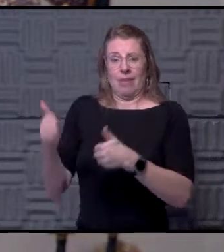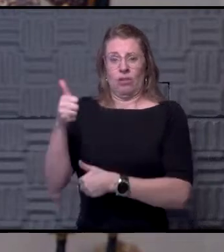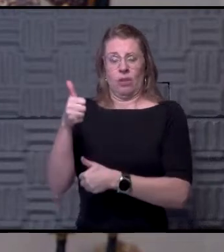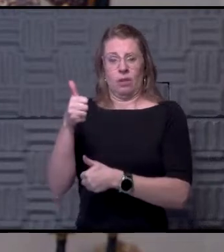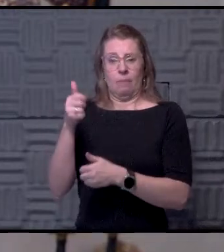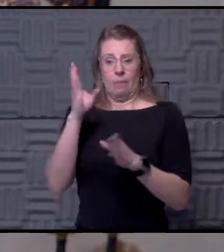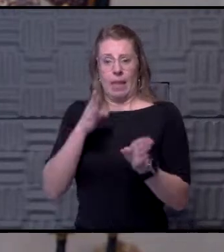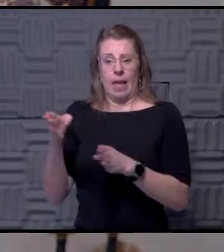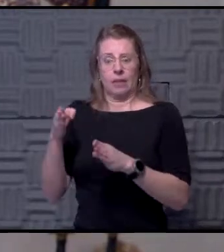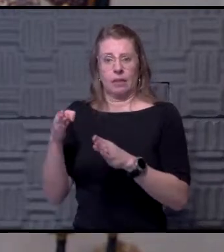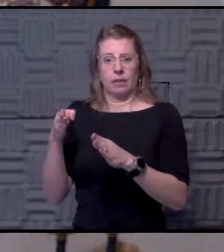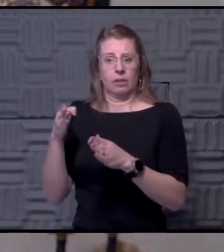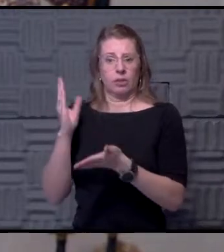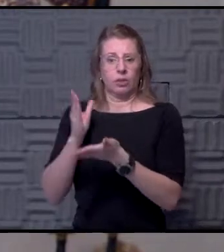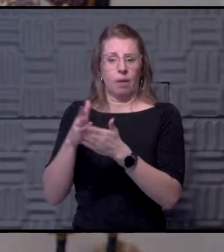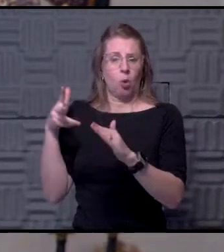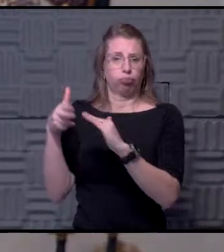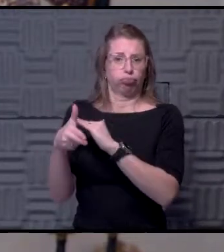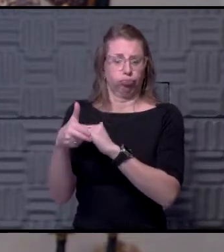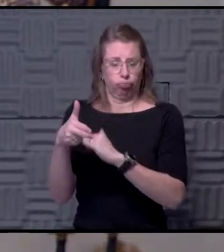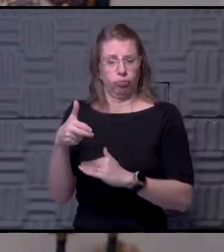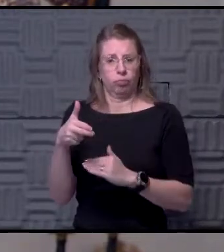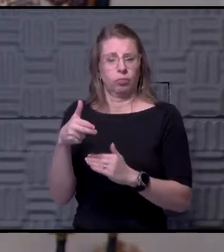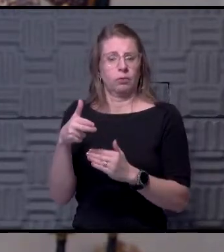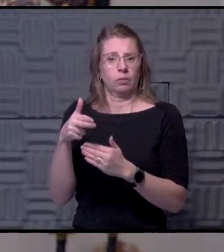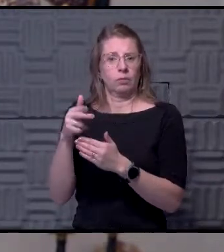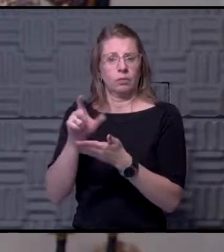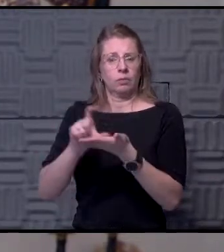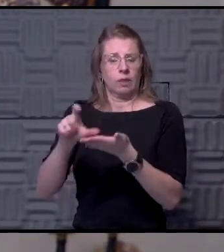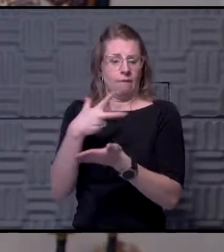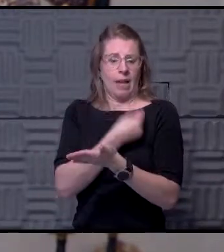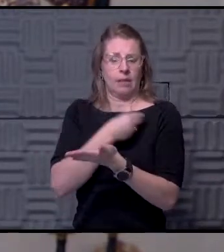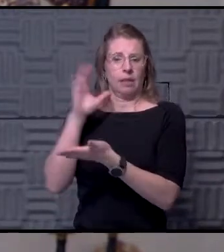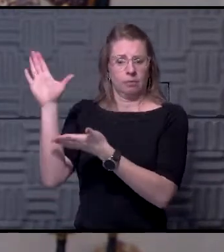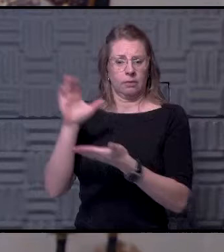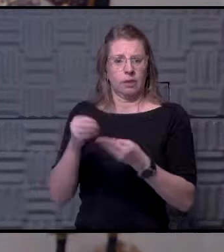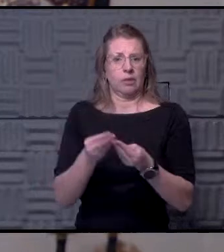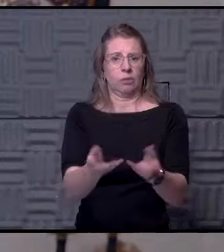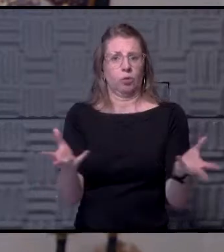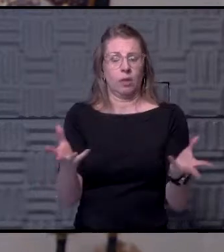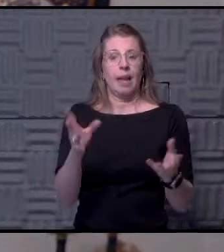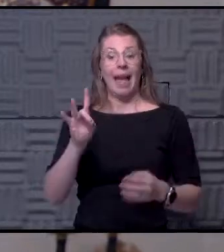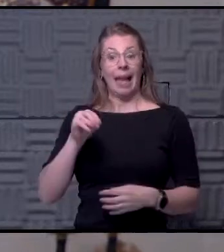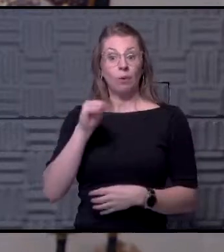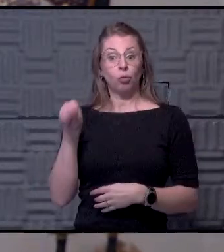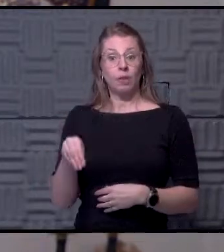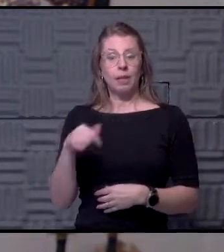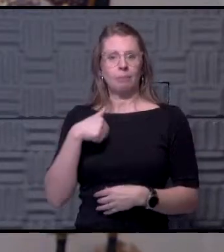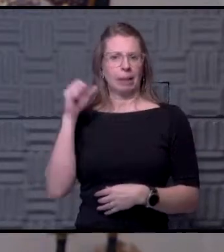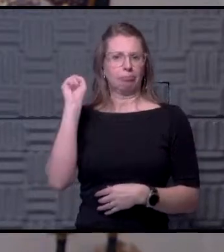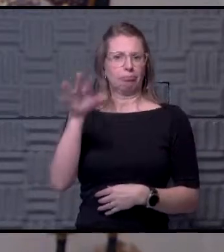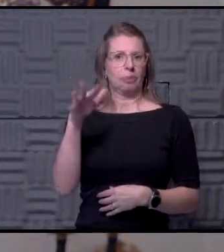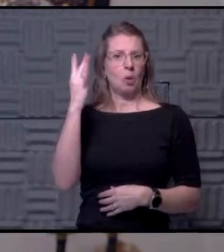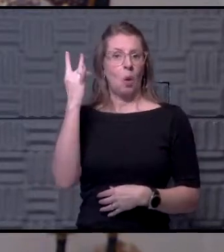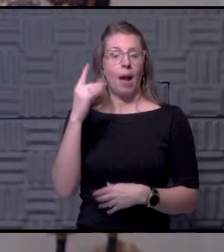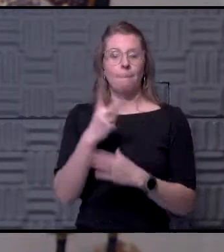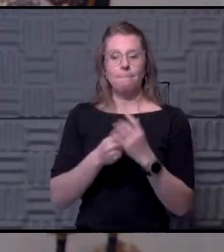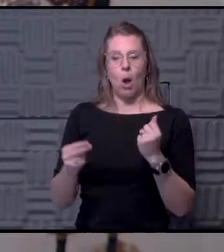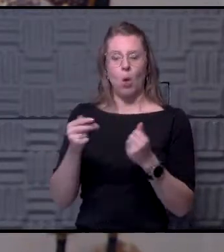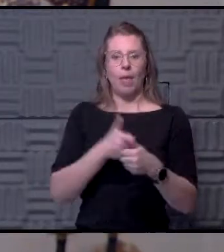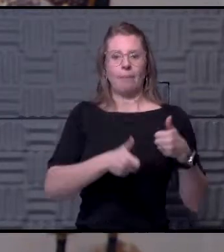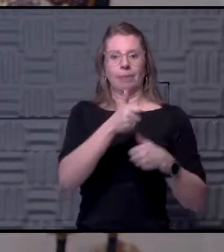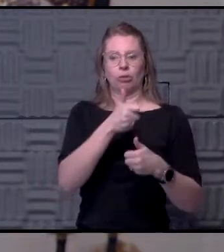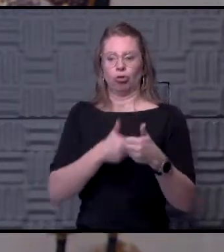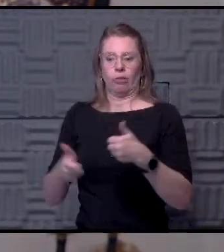cut back on vaccine distribution. And the reason I brought up the 80%, the reason I brought that number up is both administrations